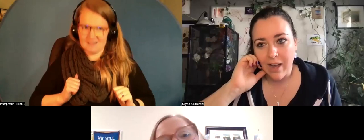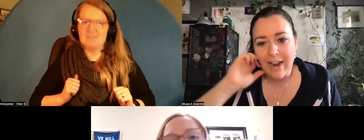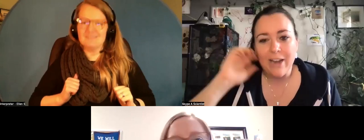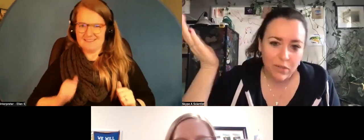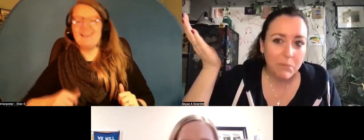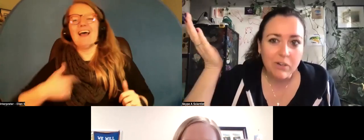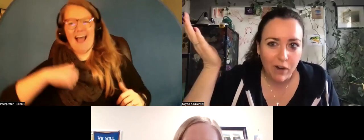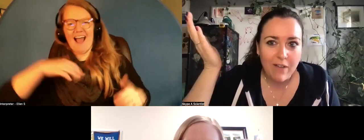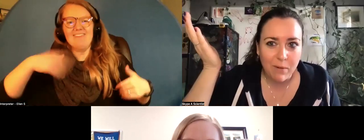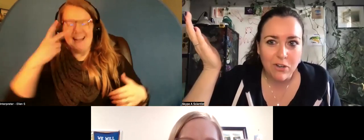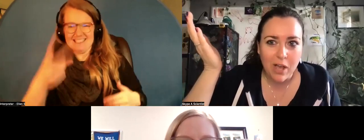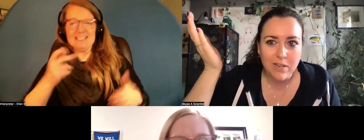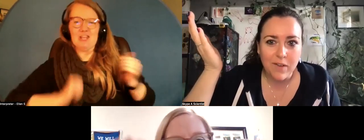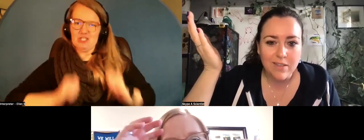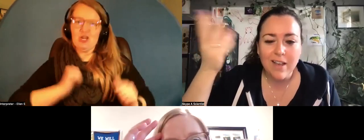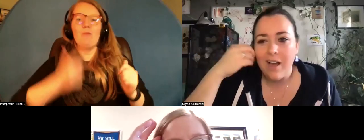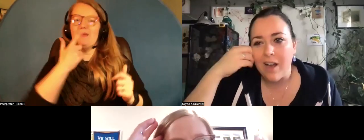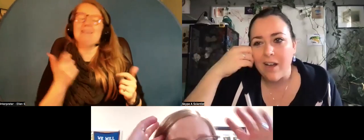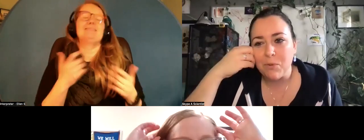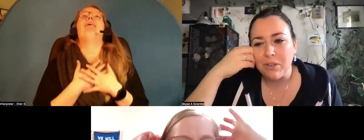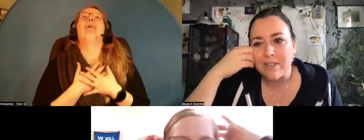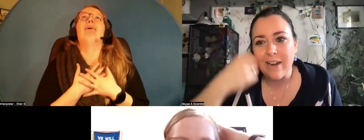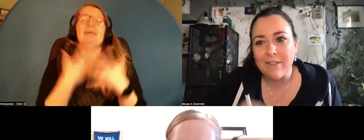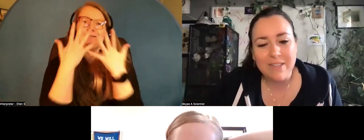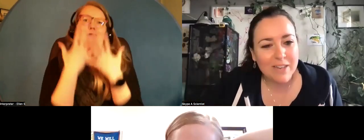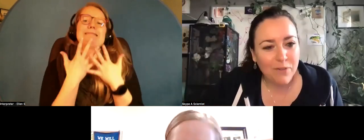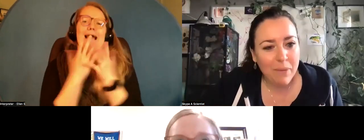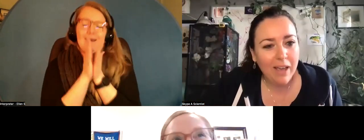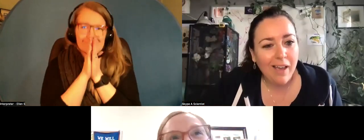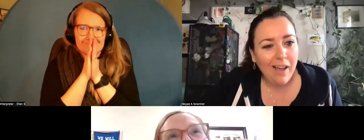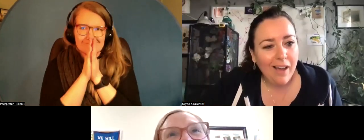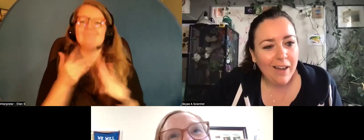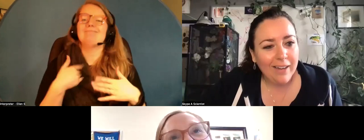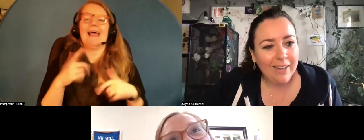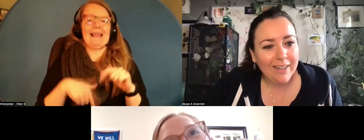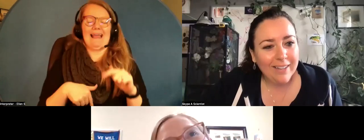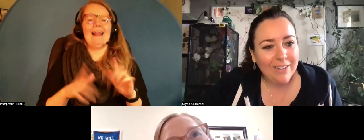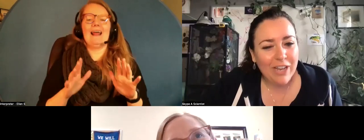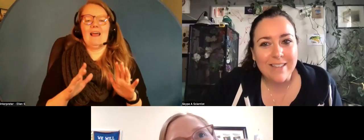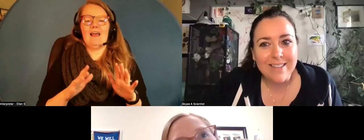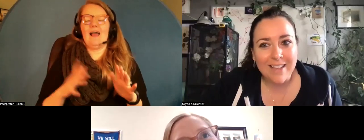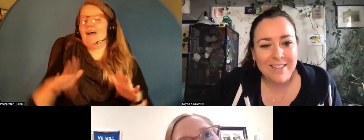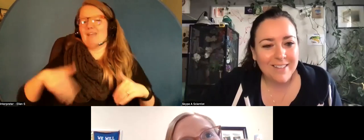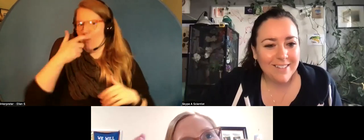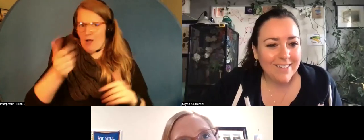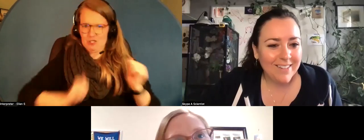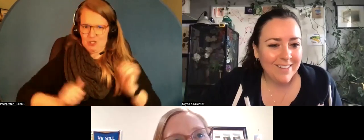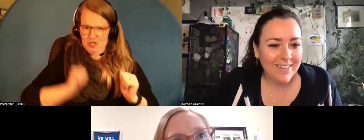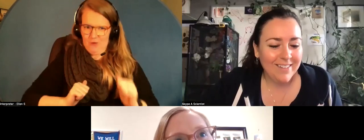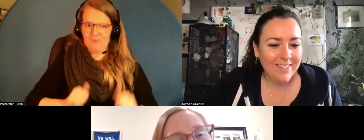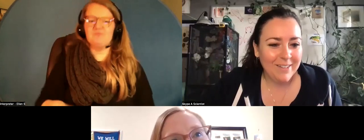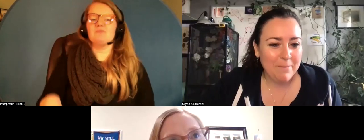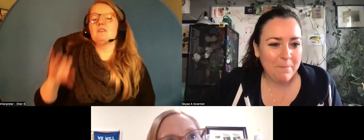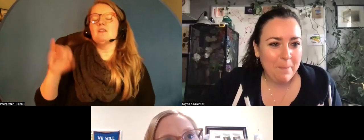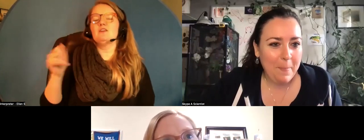cry. And I know that I'm going to cry if I watch Last of Us. The world is sad as it is for me. There are examples of parasites